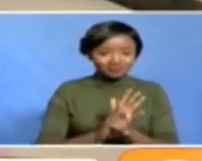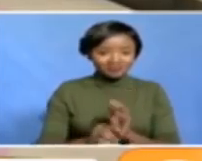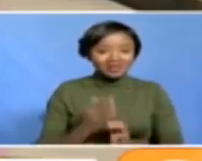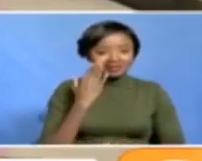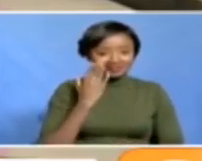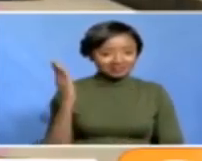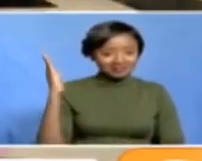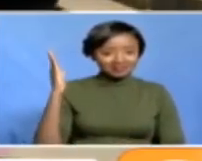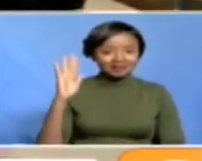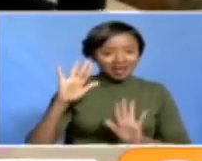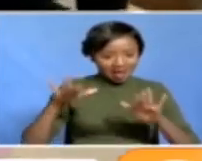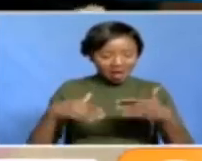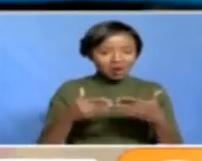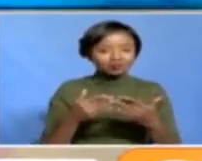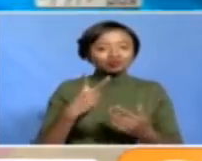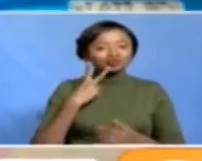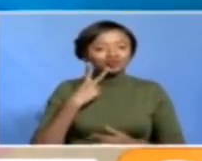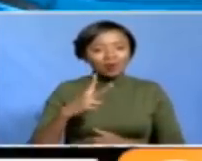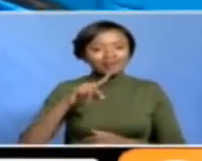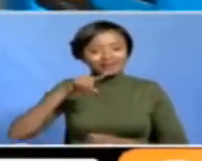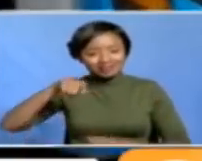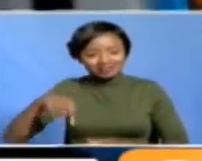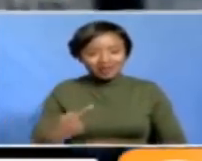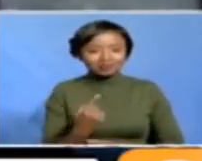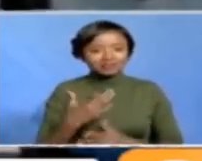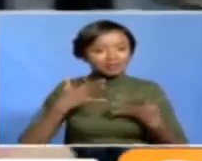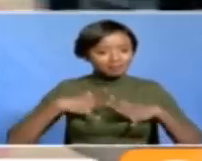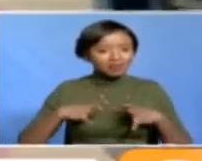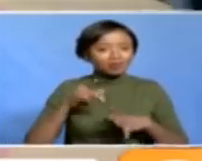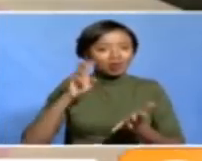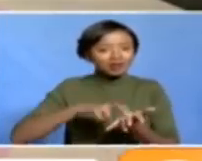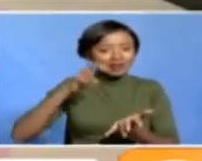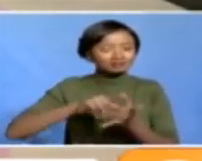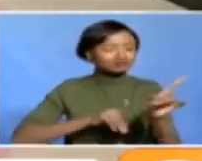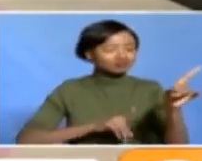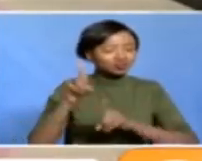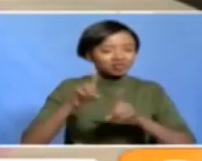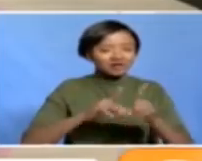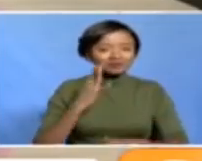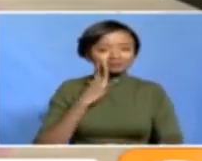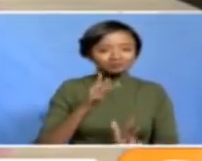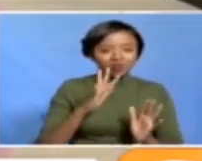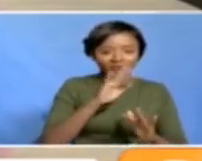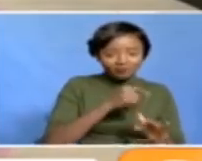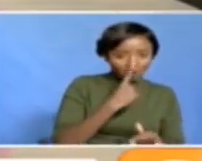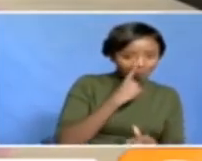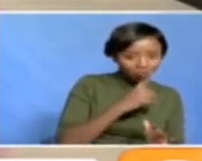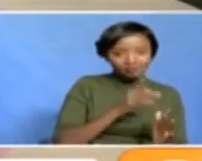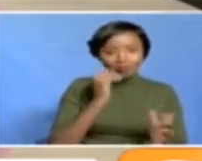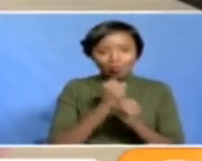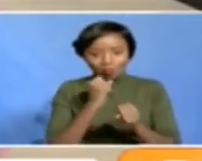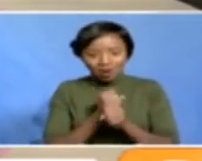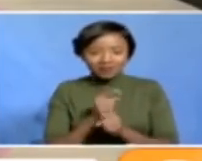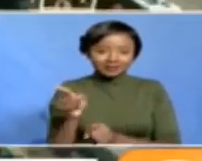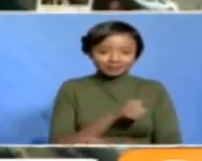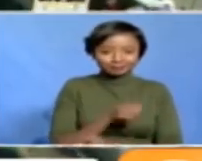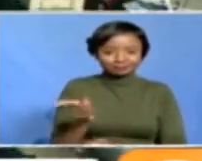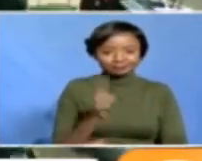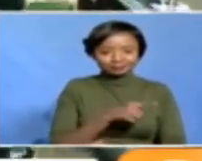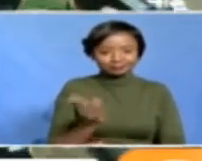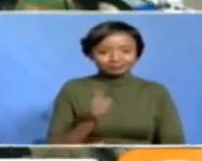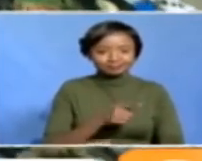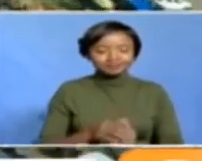This is how 200,000 residents of Dar es Salaam travel every day, from home to work and vice versa.